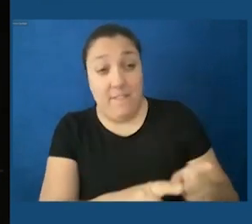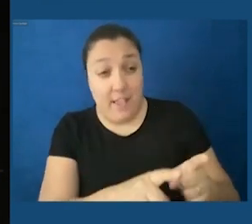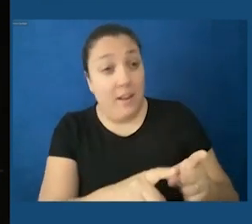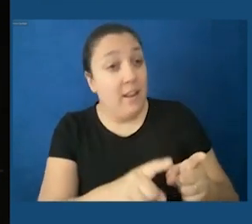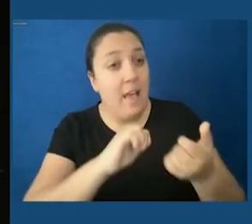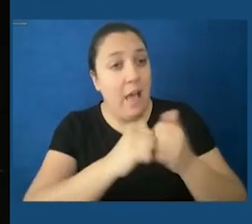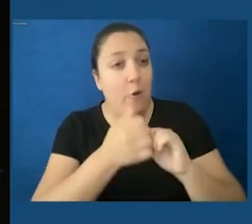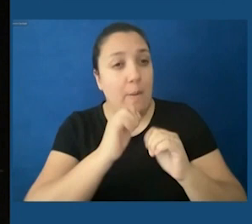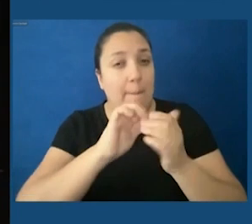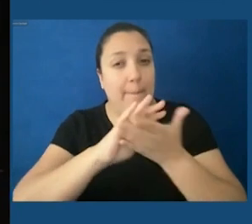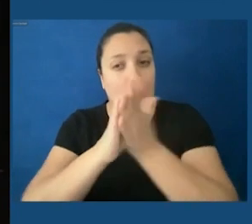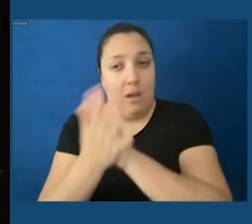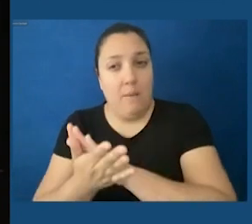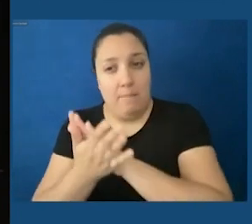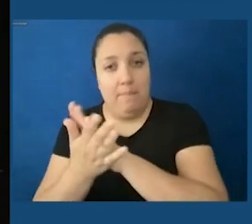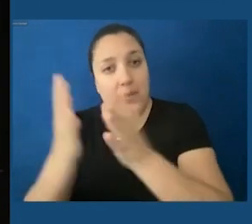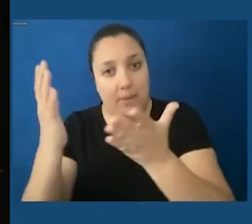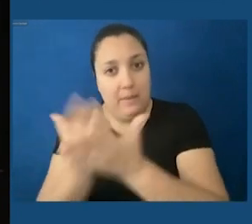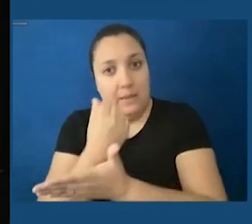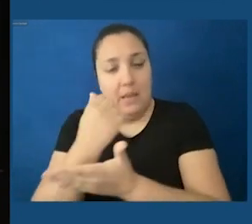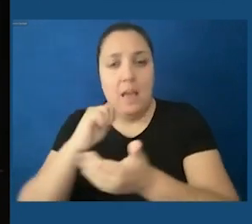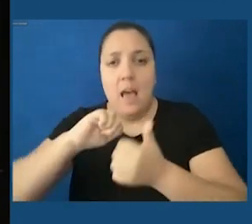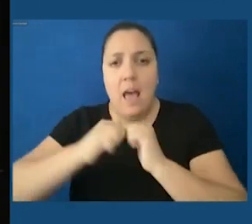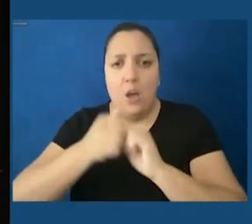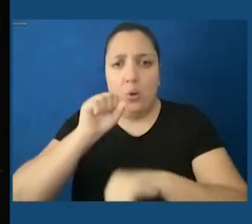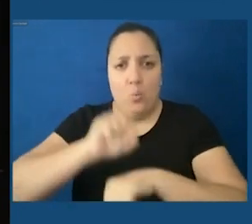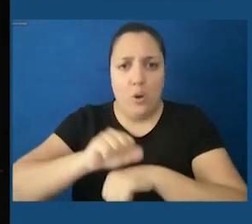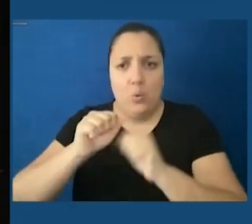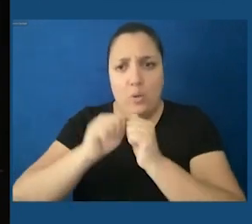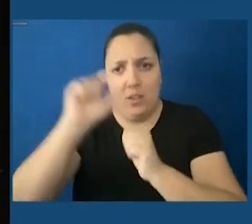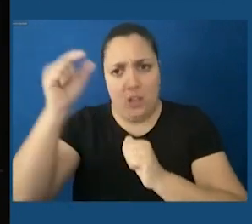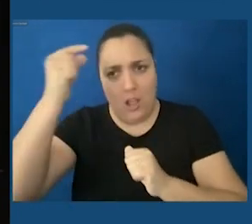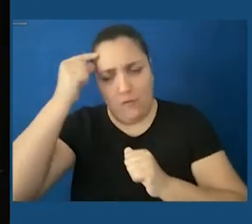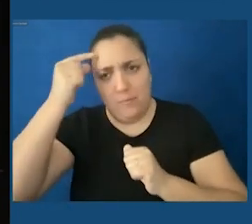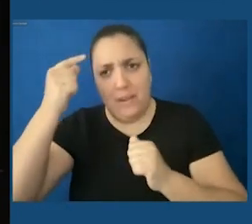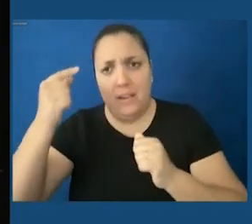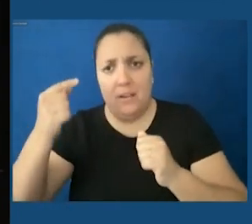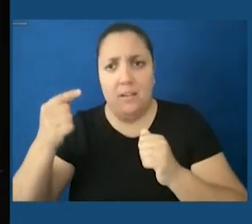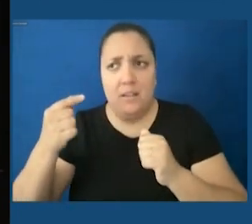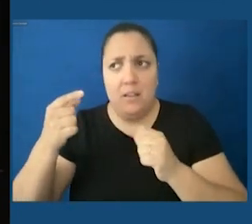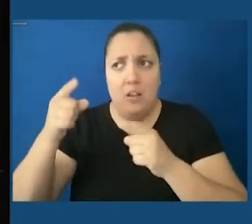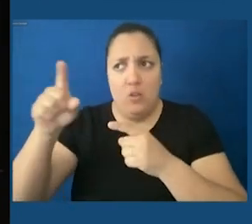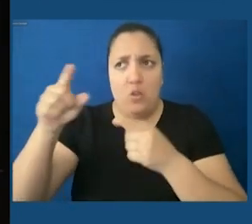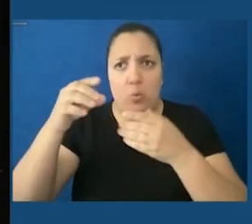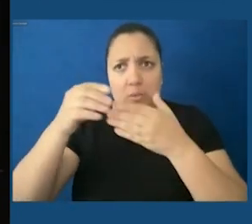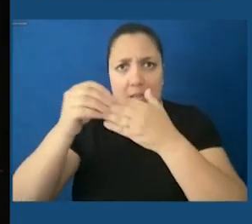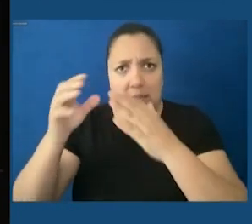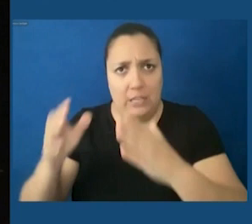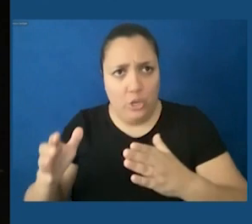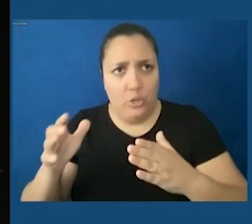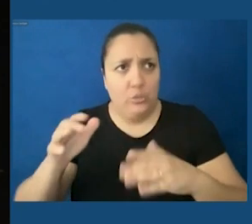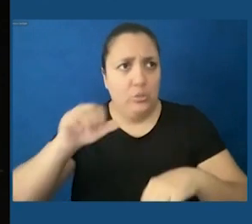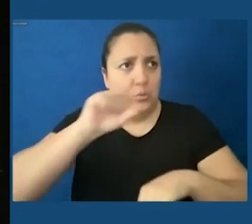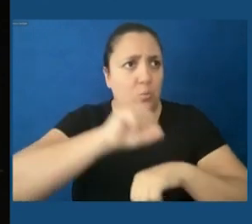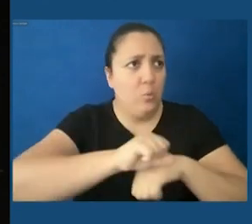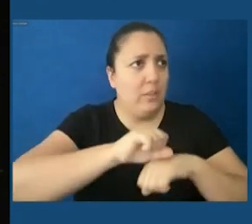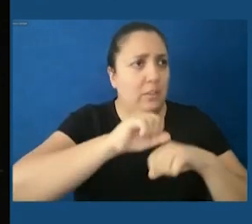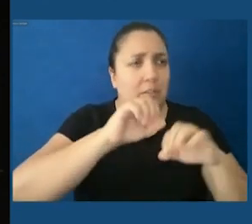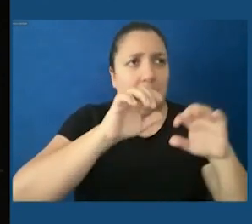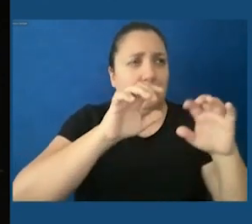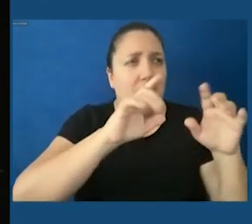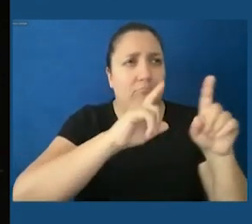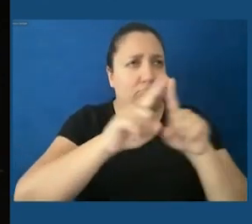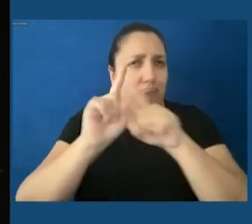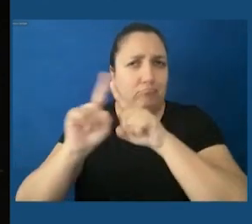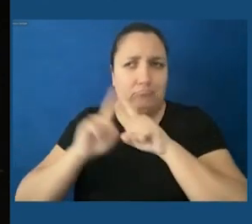and sustain things? How do you work with government officials? How do you work with journalists? How do you work with coalitions? How do you take